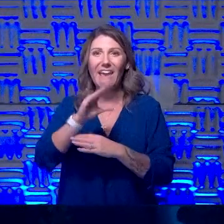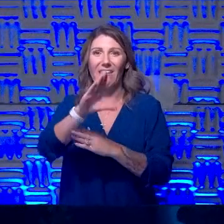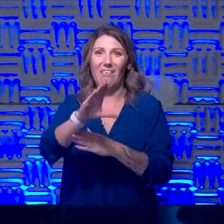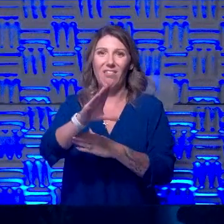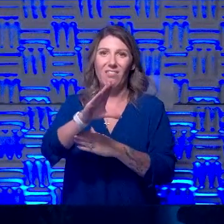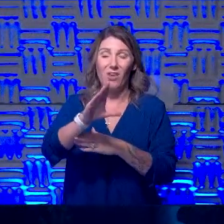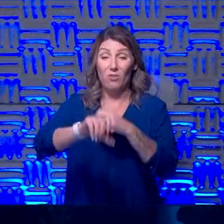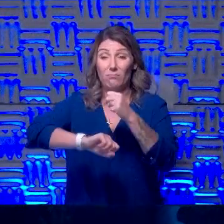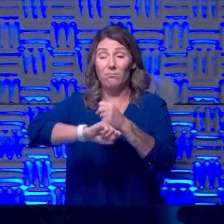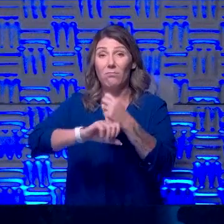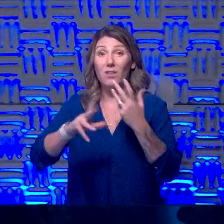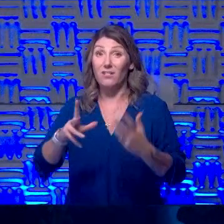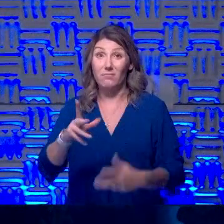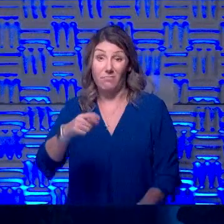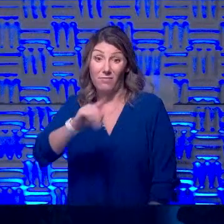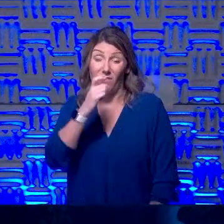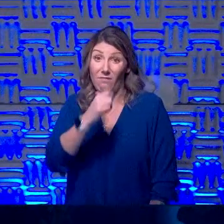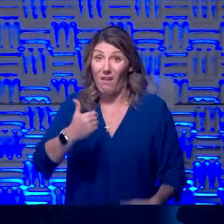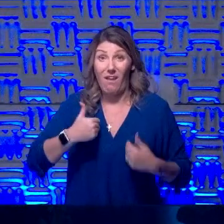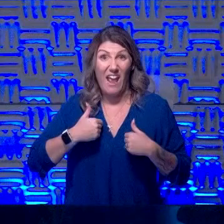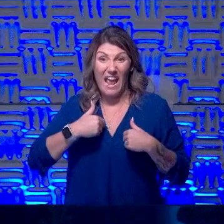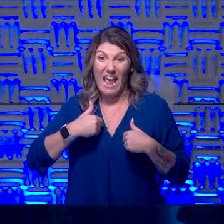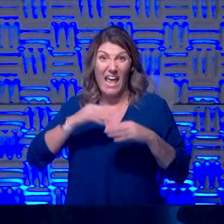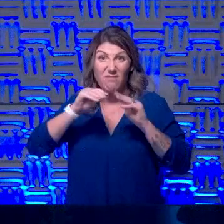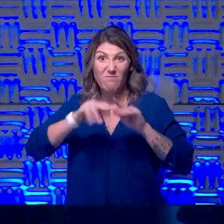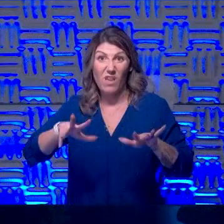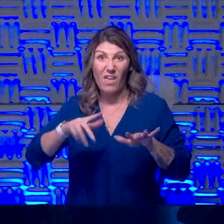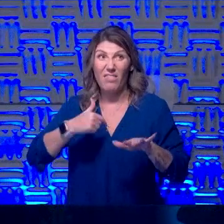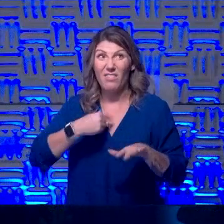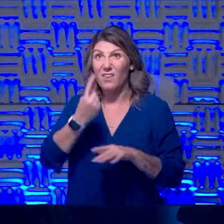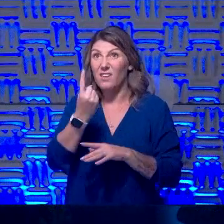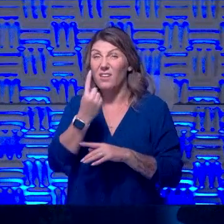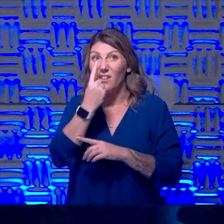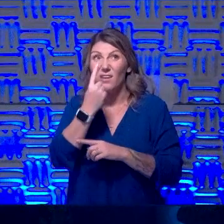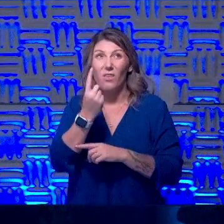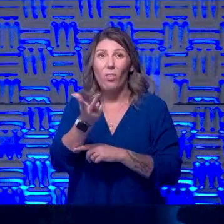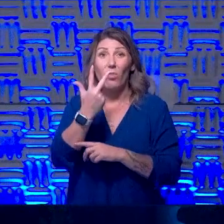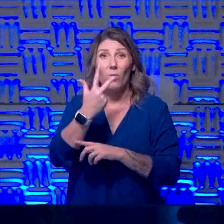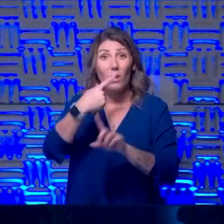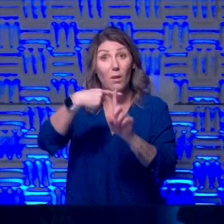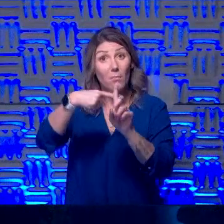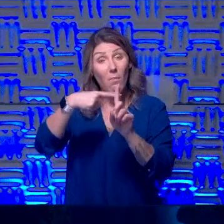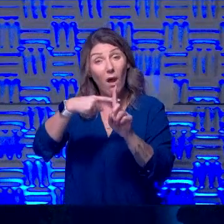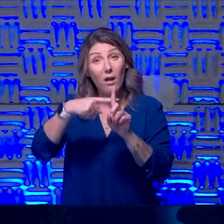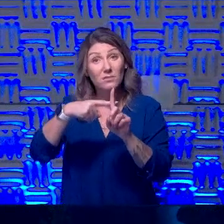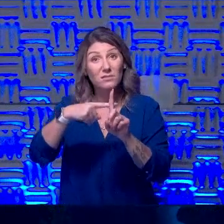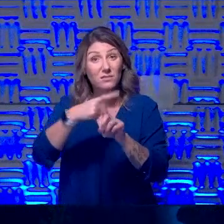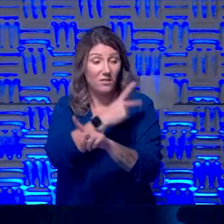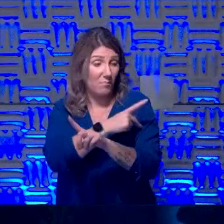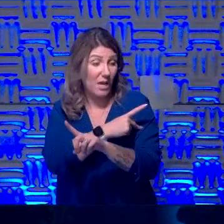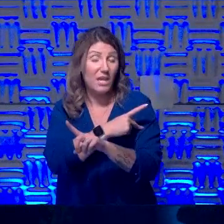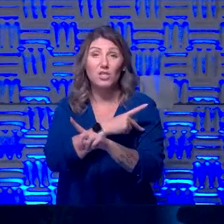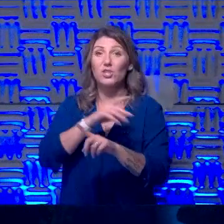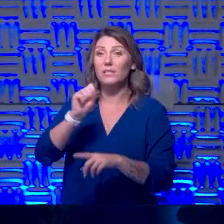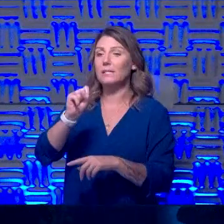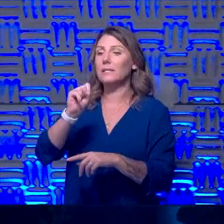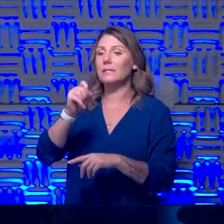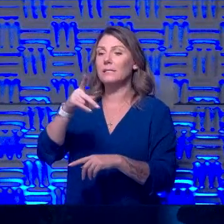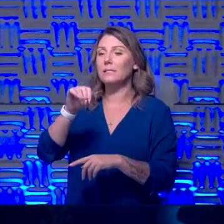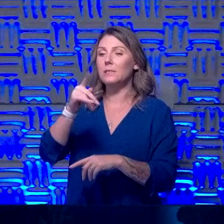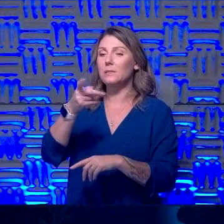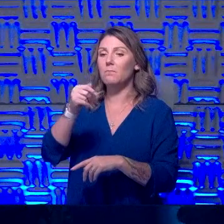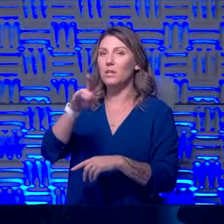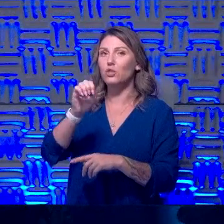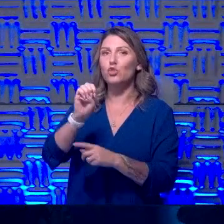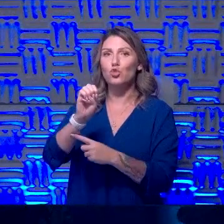credit, they really have not had an outbreak. I think they've had 3 positive patients in that community, in the Bishop Spencer Place community, and no outbreaks beyond that, which